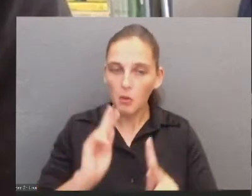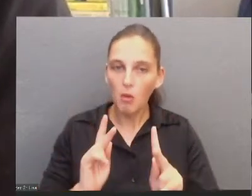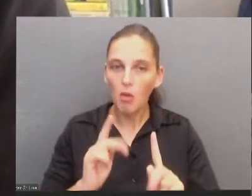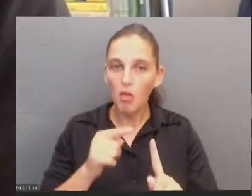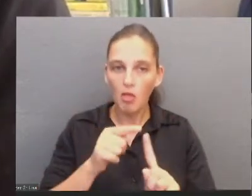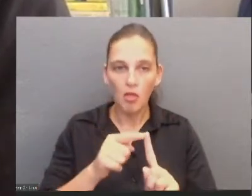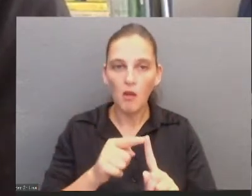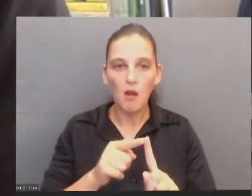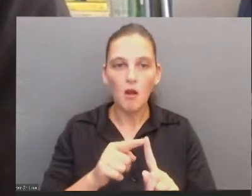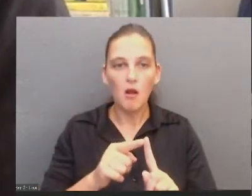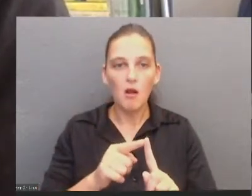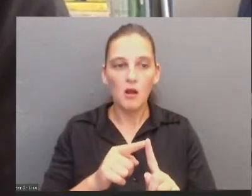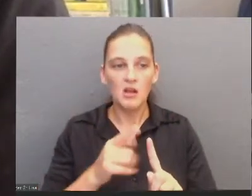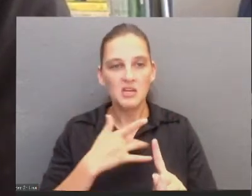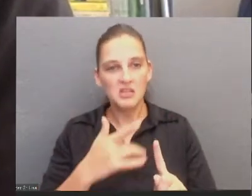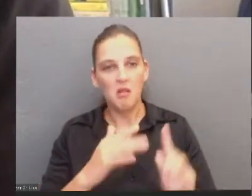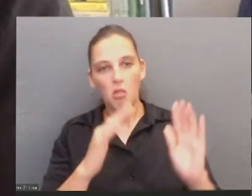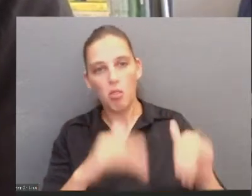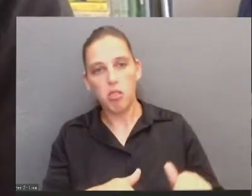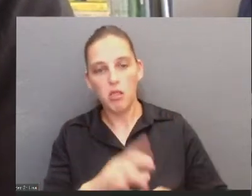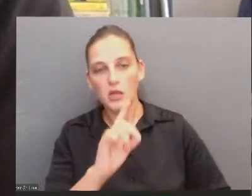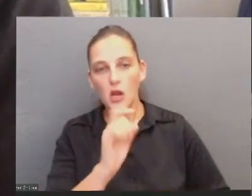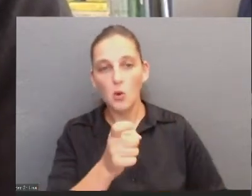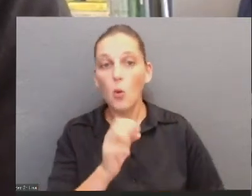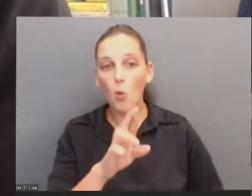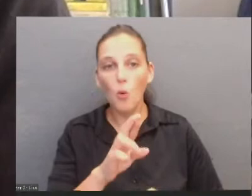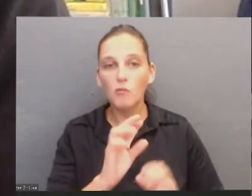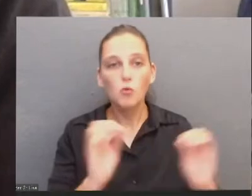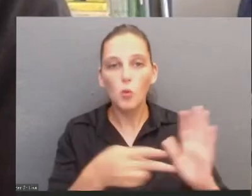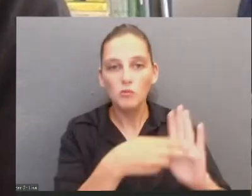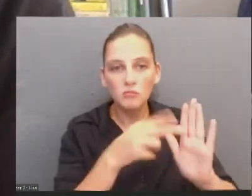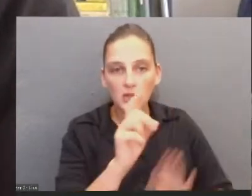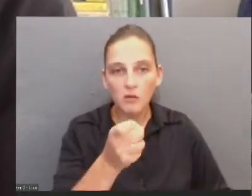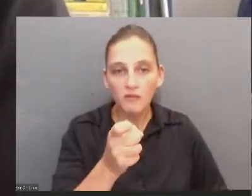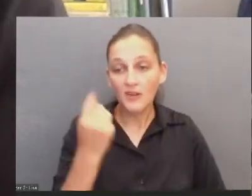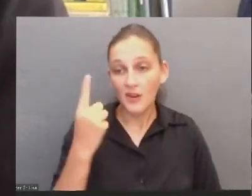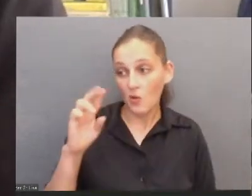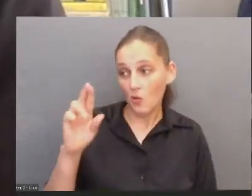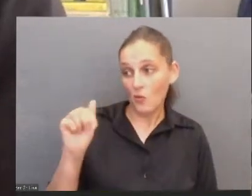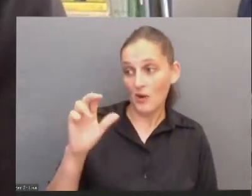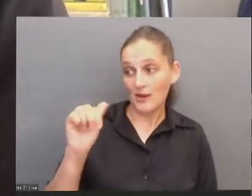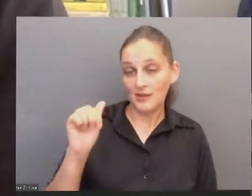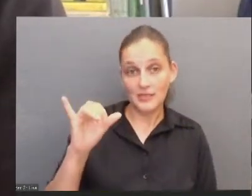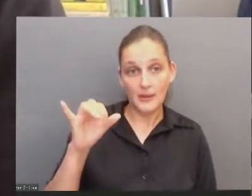underdiagnosed or not diagnosed at all. Racism and